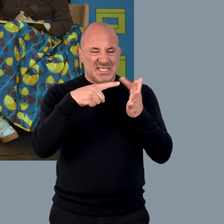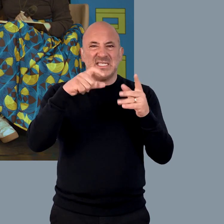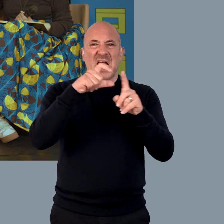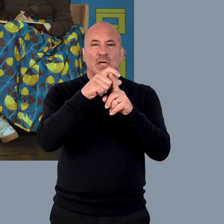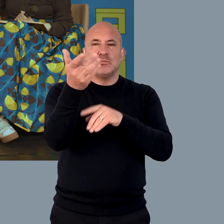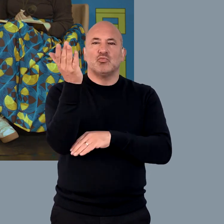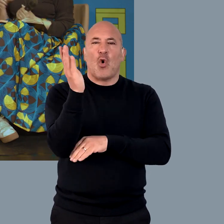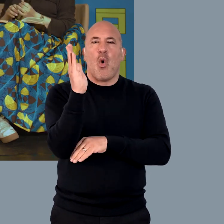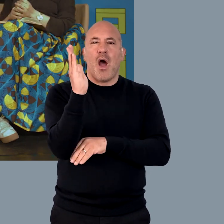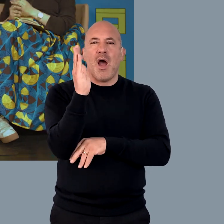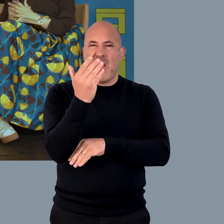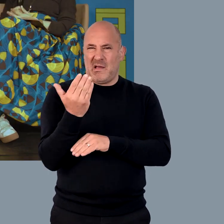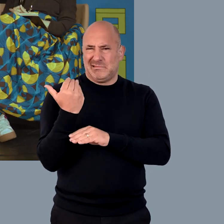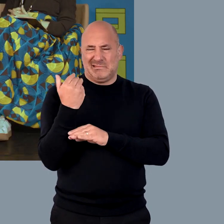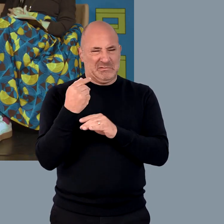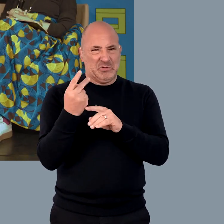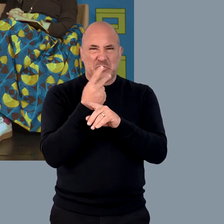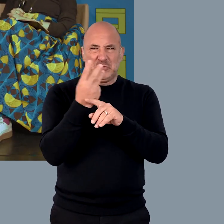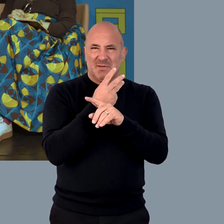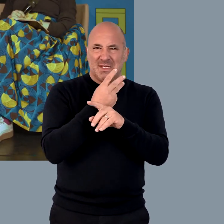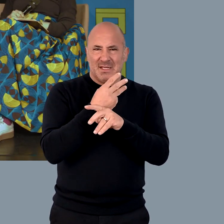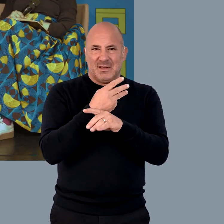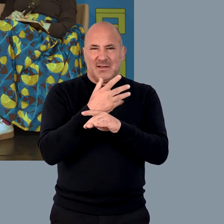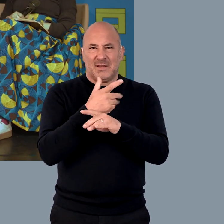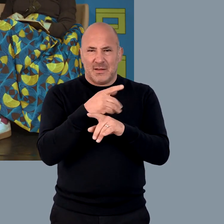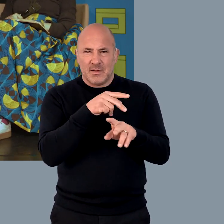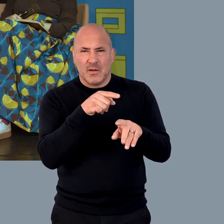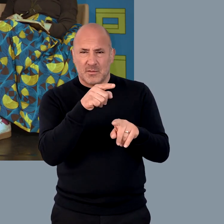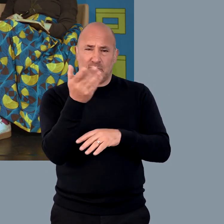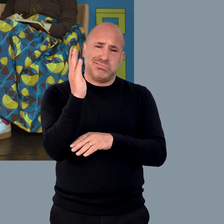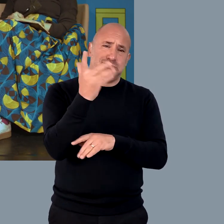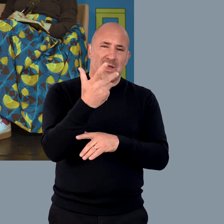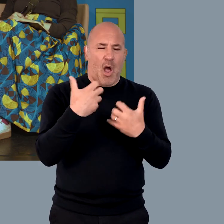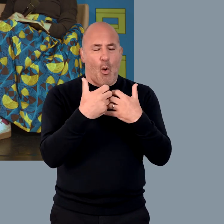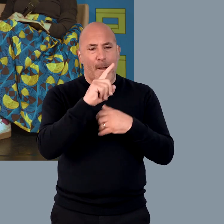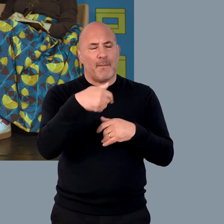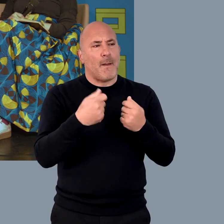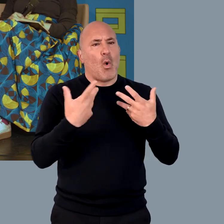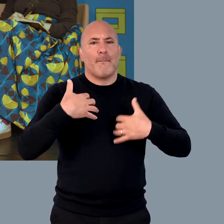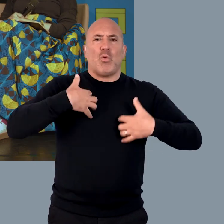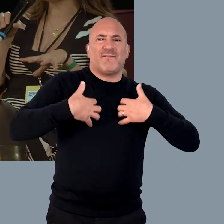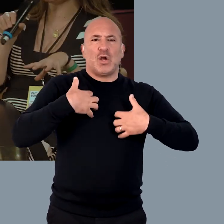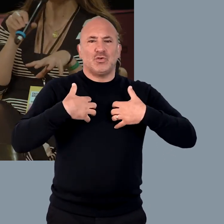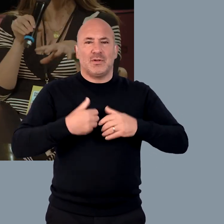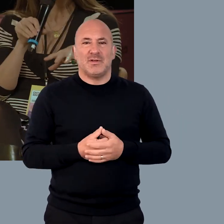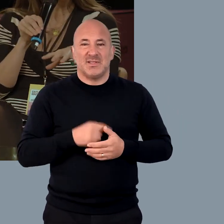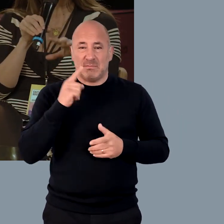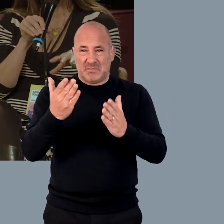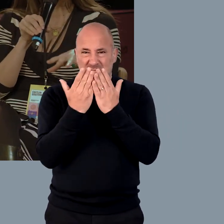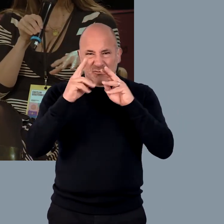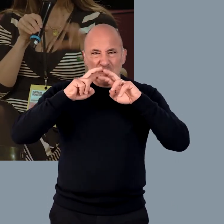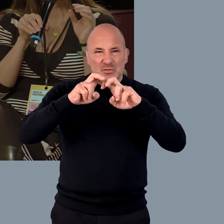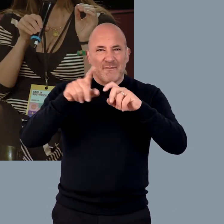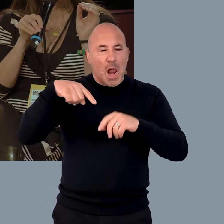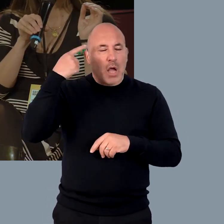And I was watching this TED Talk a couple weeks ago, and it was talking about kind of what motivates people today. And